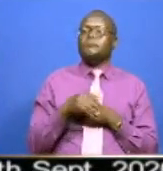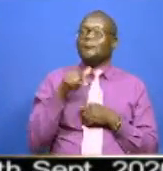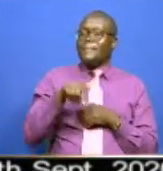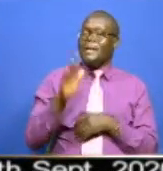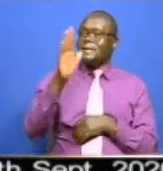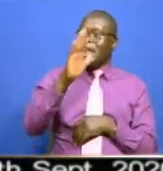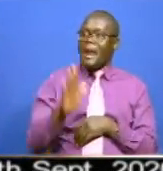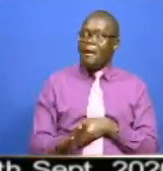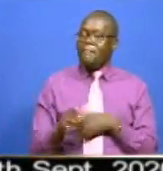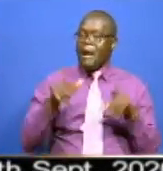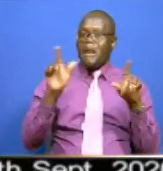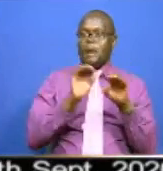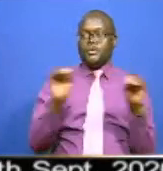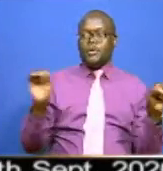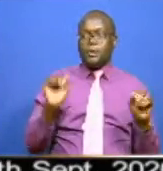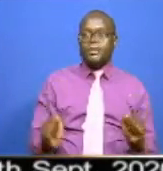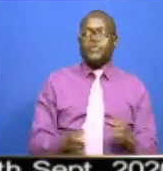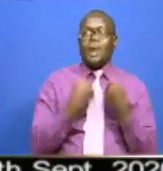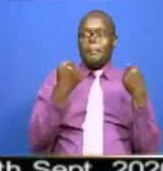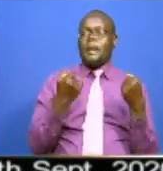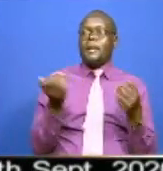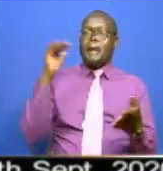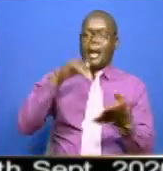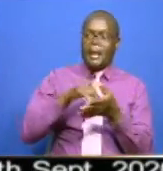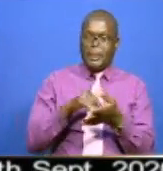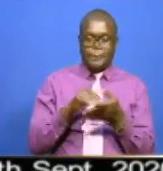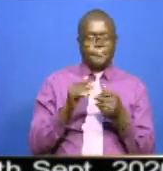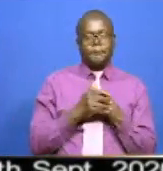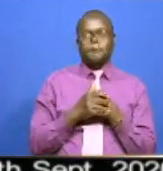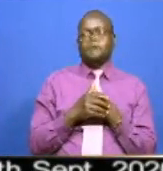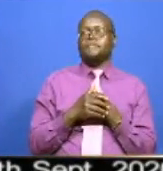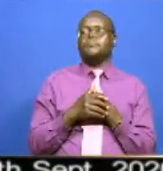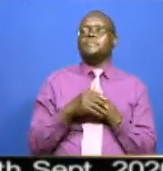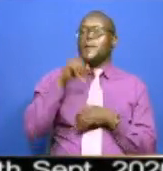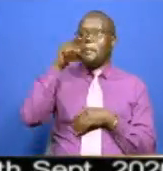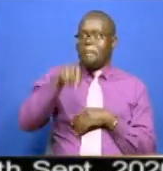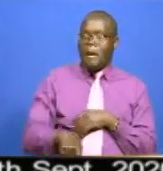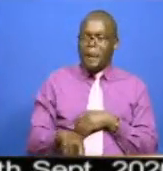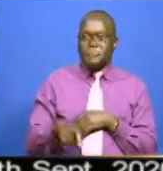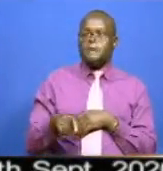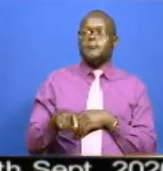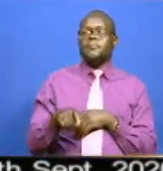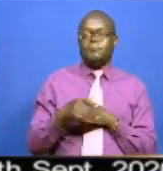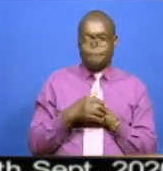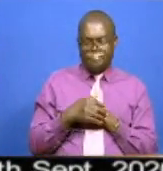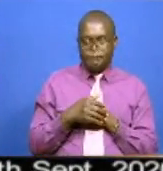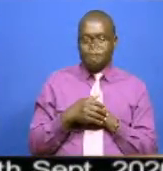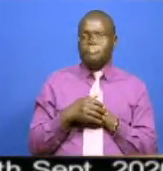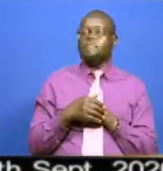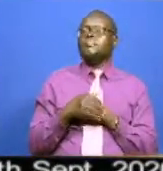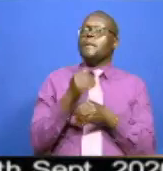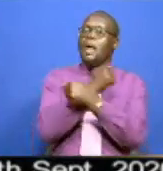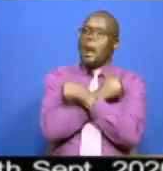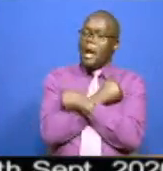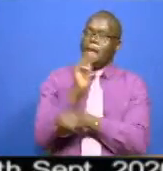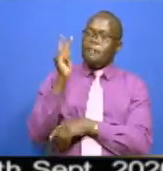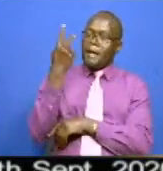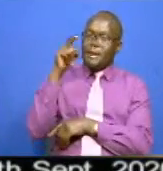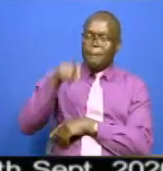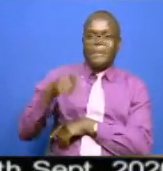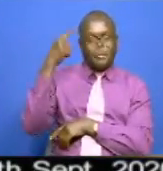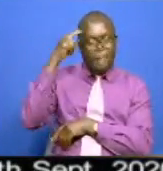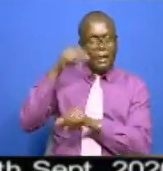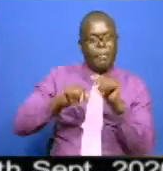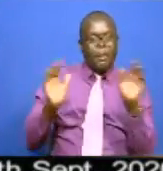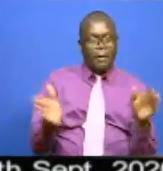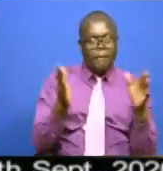never be allowed to happen again. Let us take our our patriotism. Let us think about the welfare